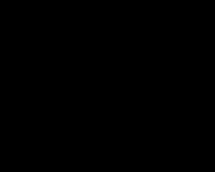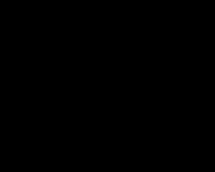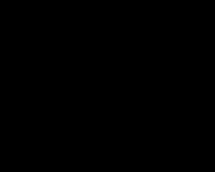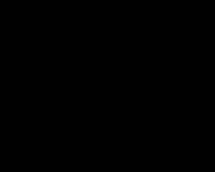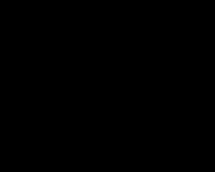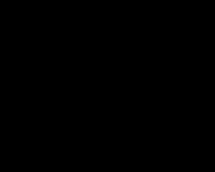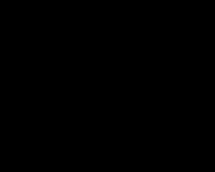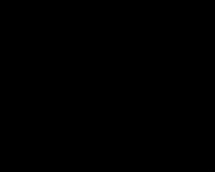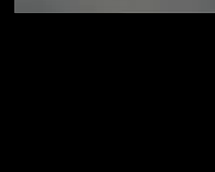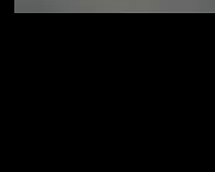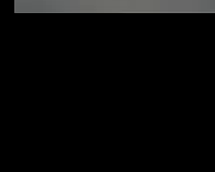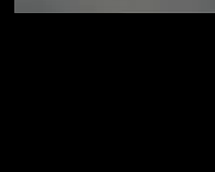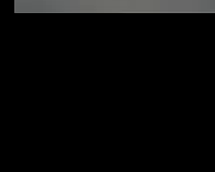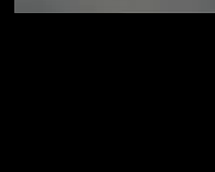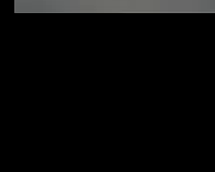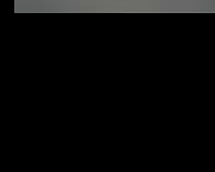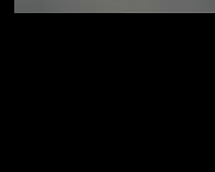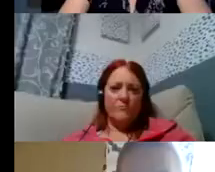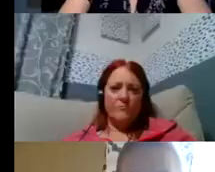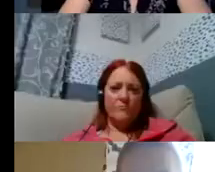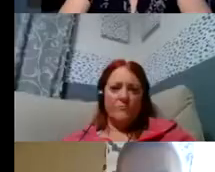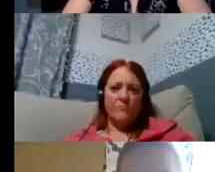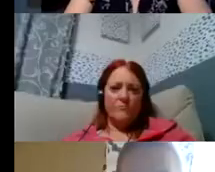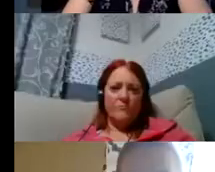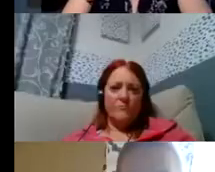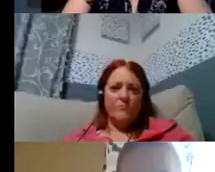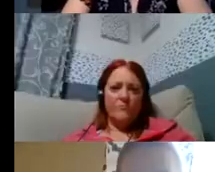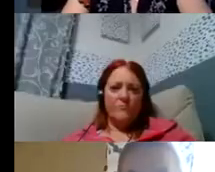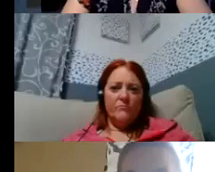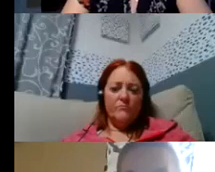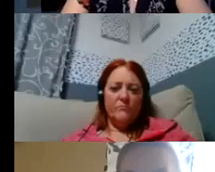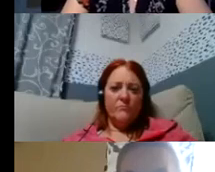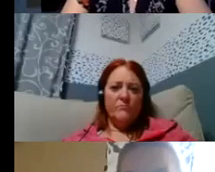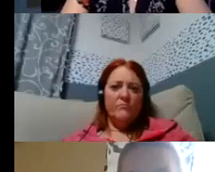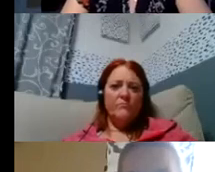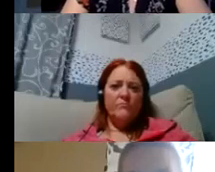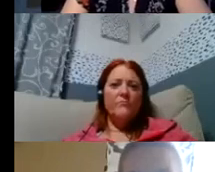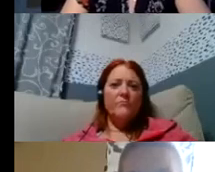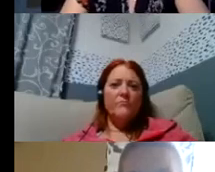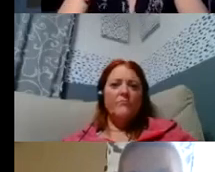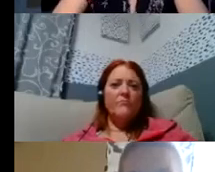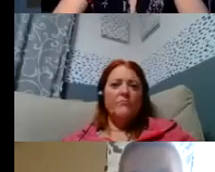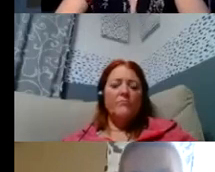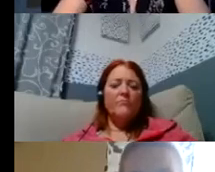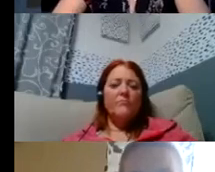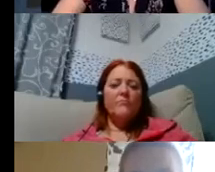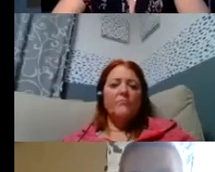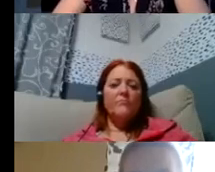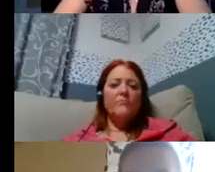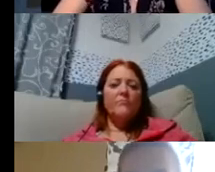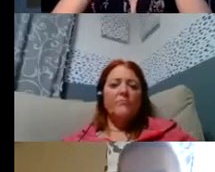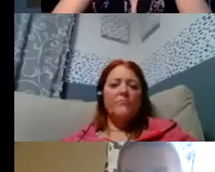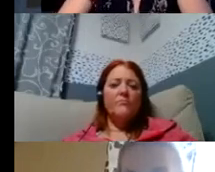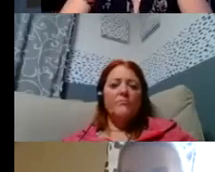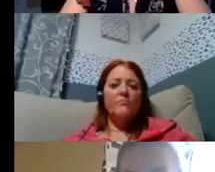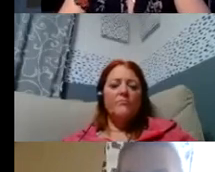normal kiddos in the trials. And Becca or Brina, if you want to speak more to that, I would definitely welcome your input as well.